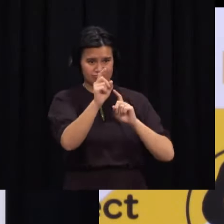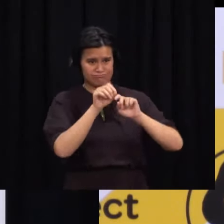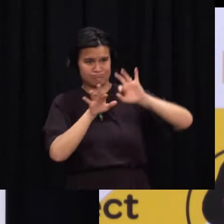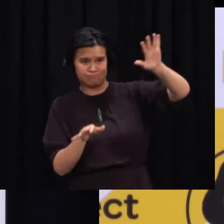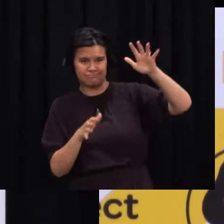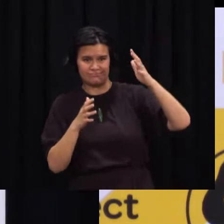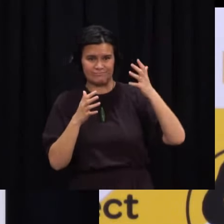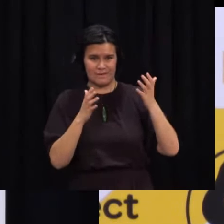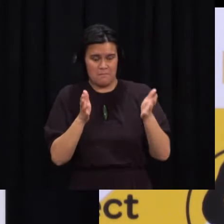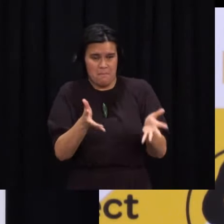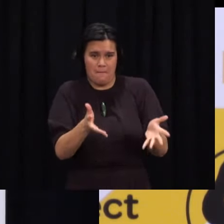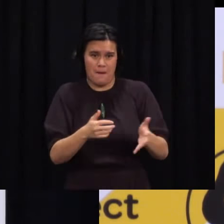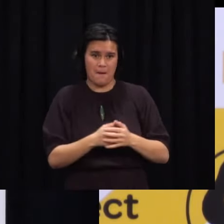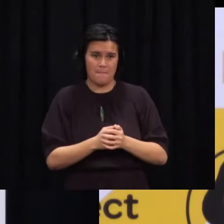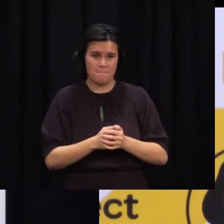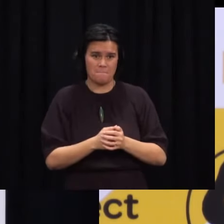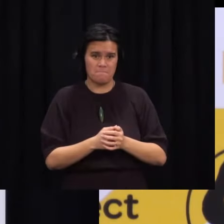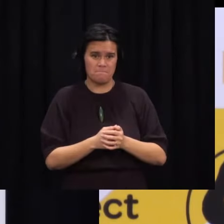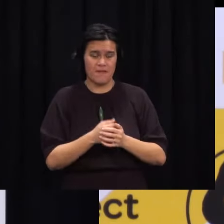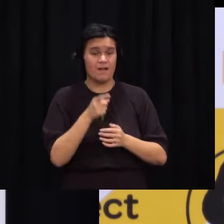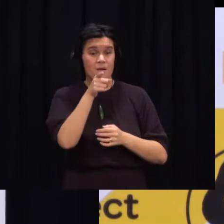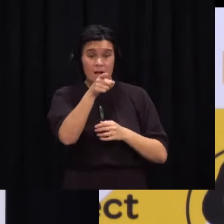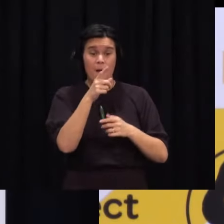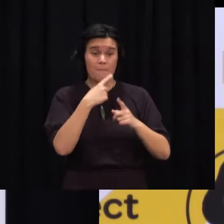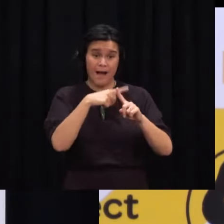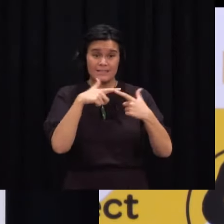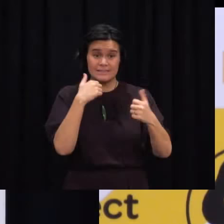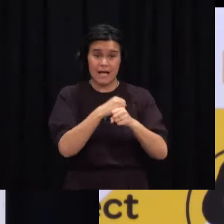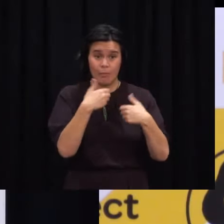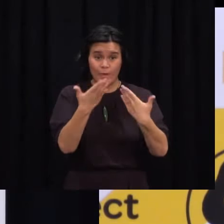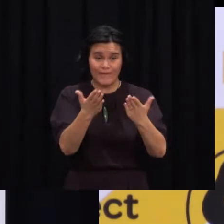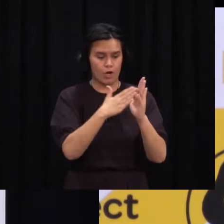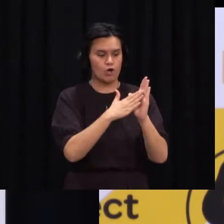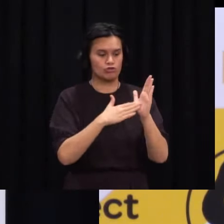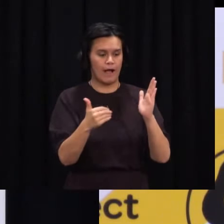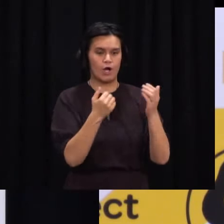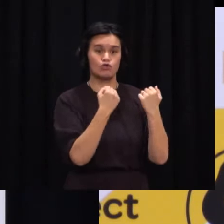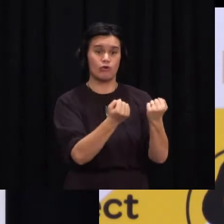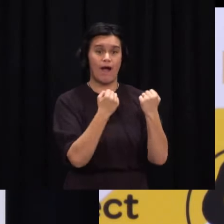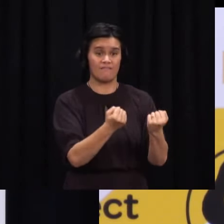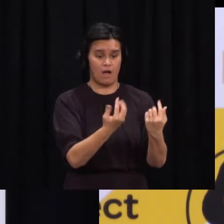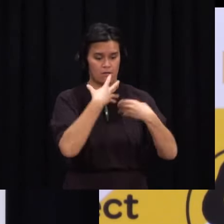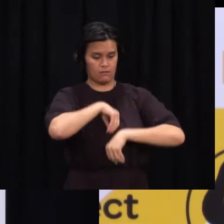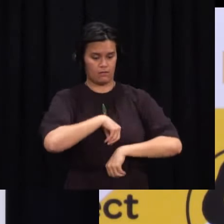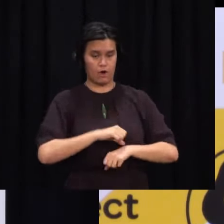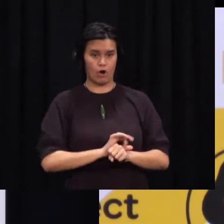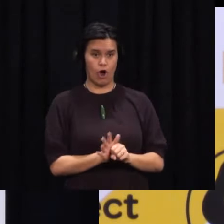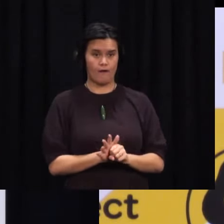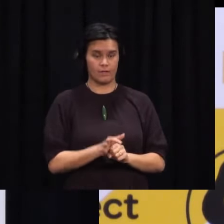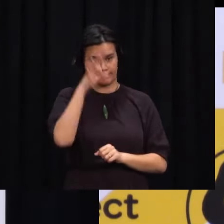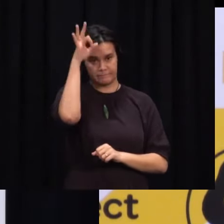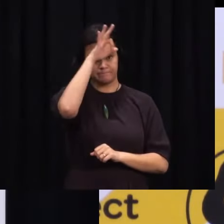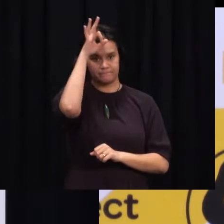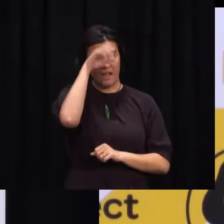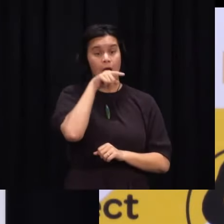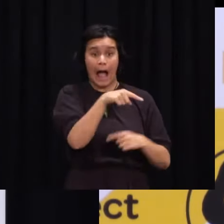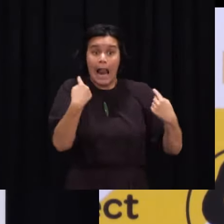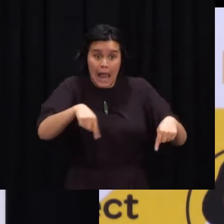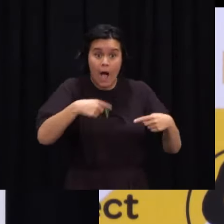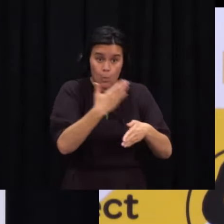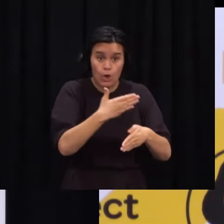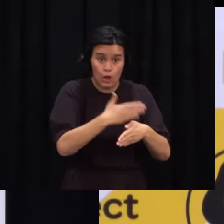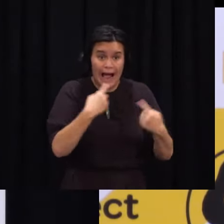someone who was a truck driver, a legitimate purpose, where they were infected with COVID. So by them working in a country